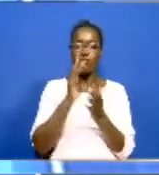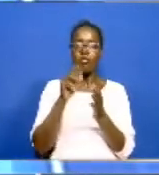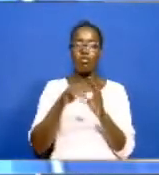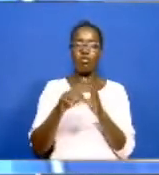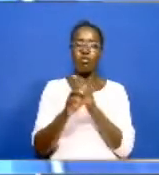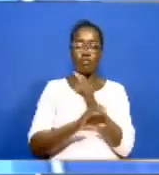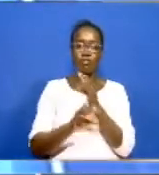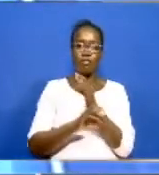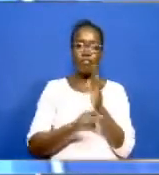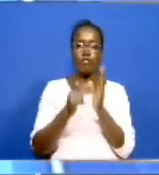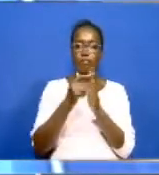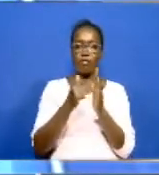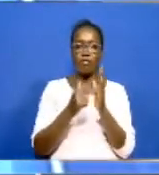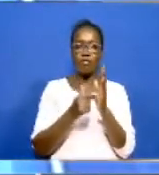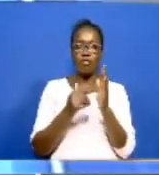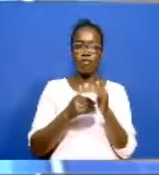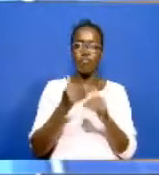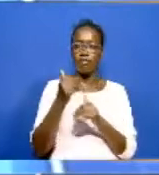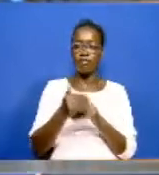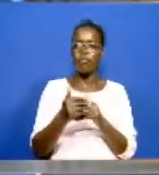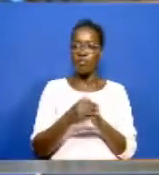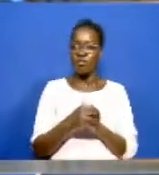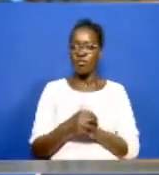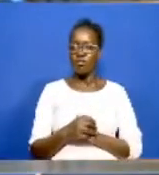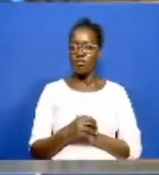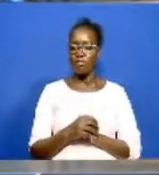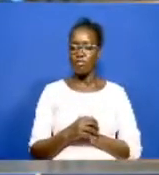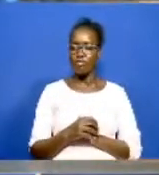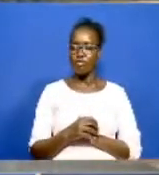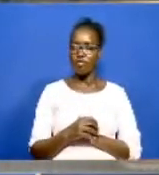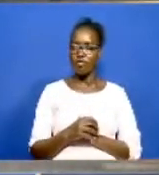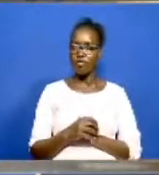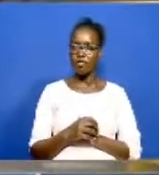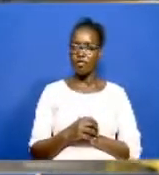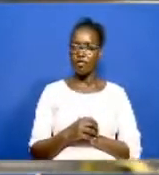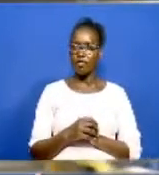More details next in our corporate briefs.